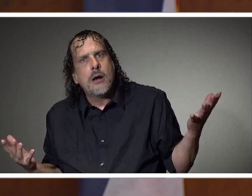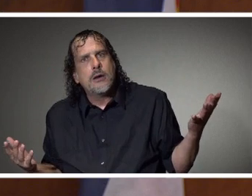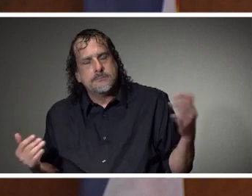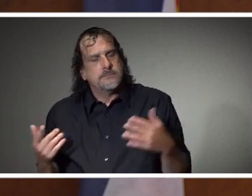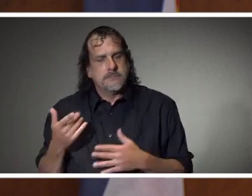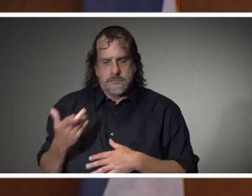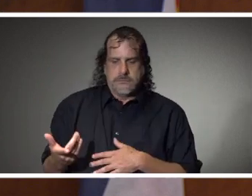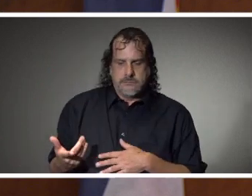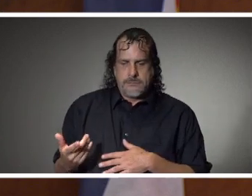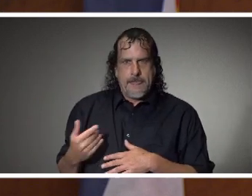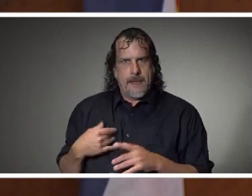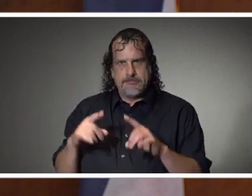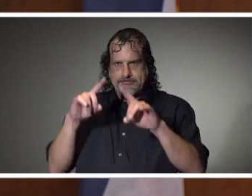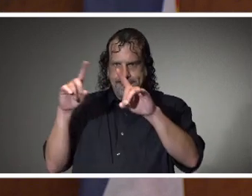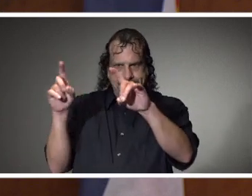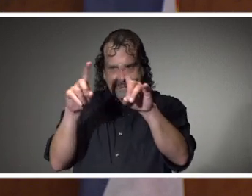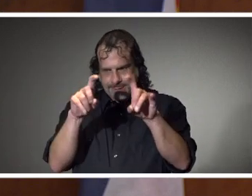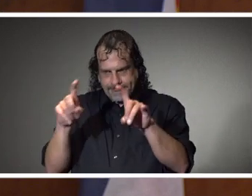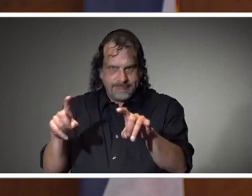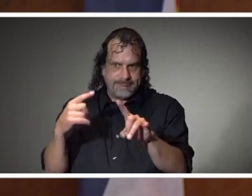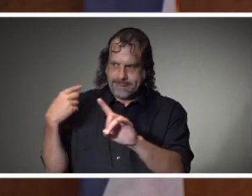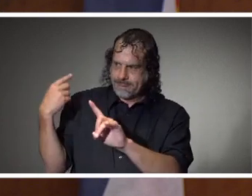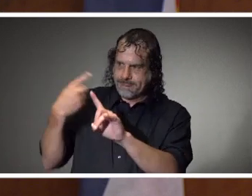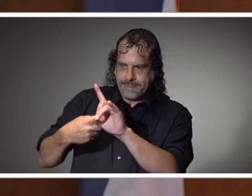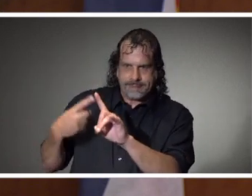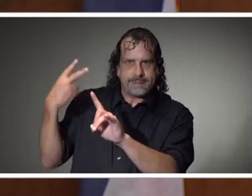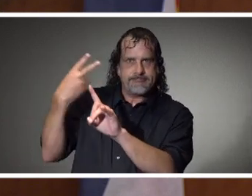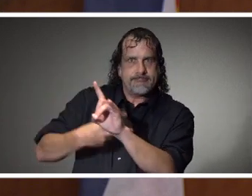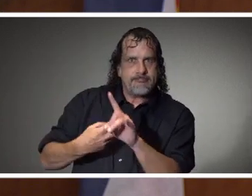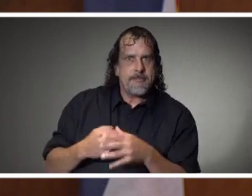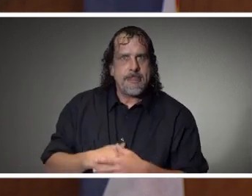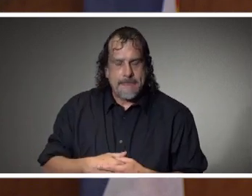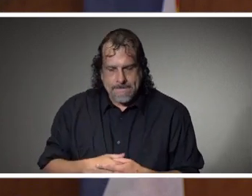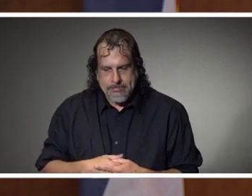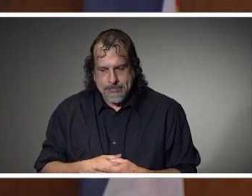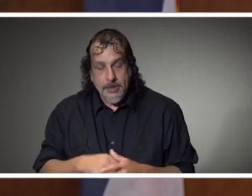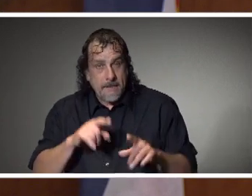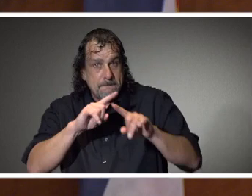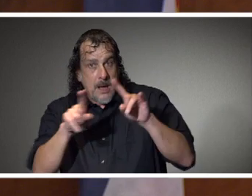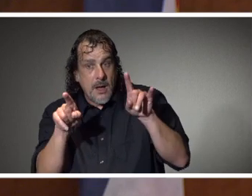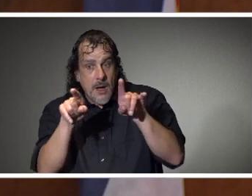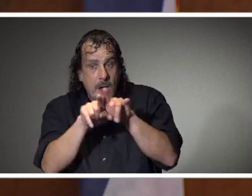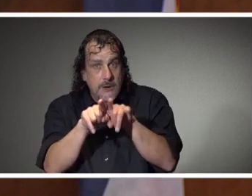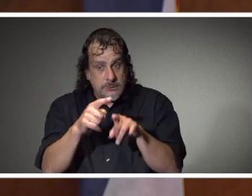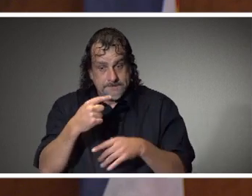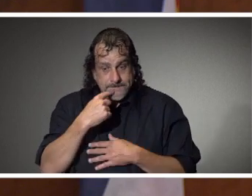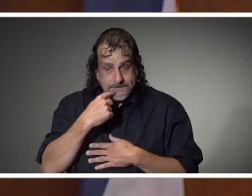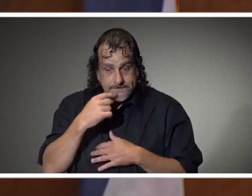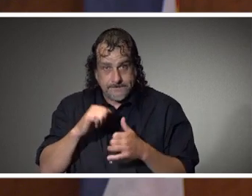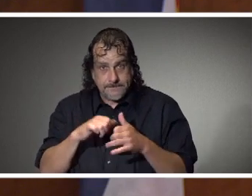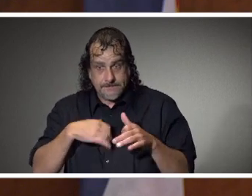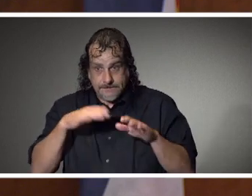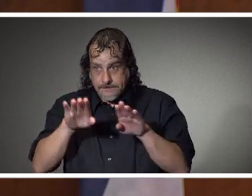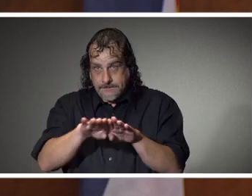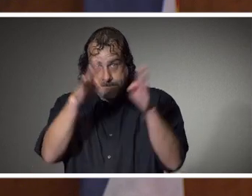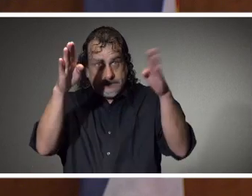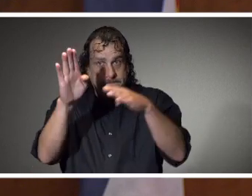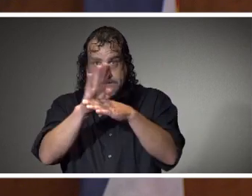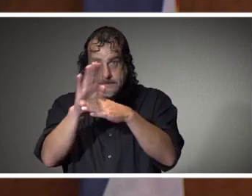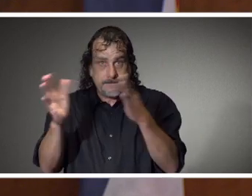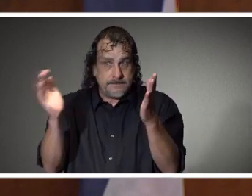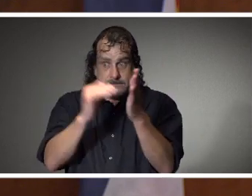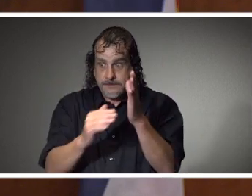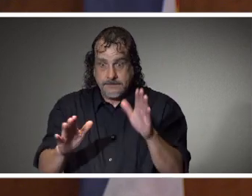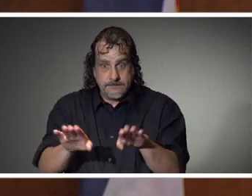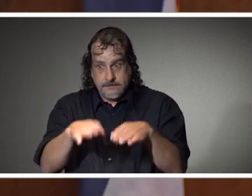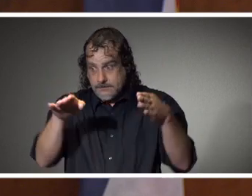testing maneuvers over the last month or so, but that also tells us that as we reopen the economy, as we get more and more